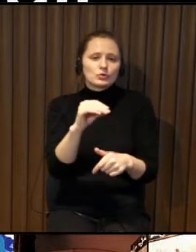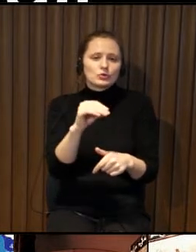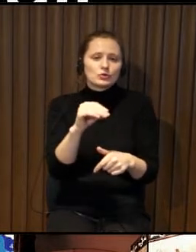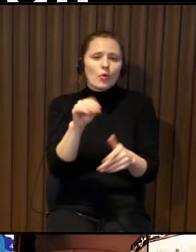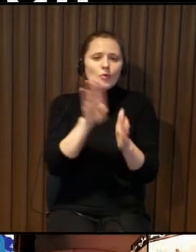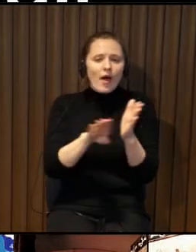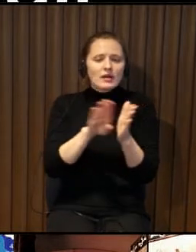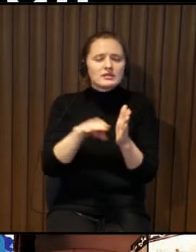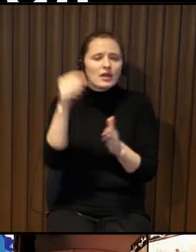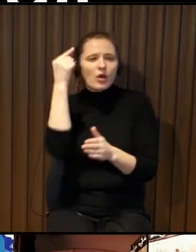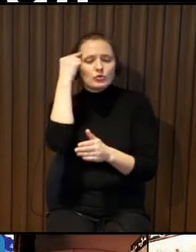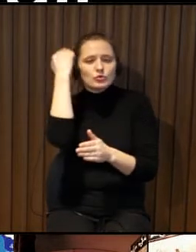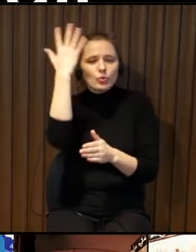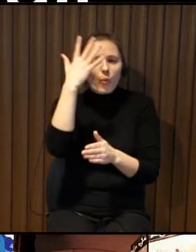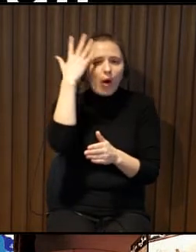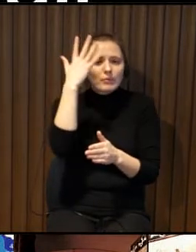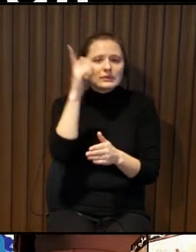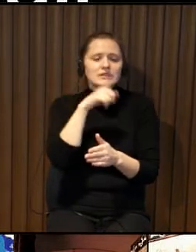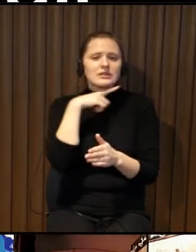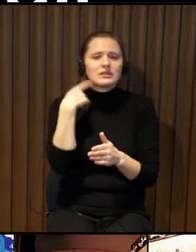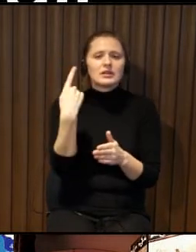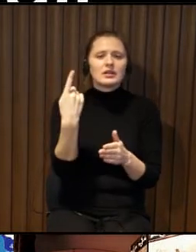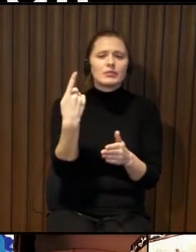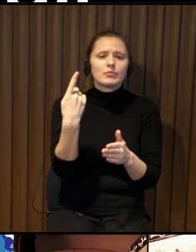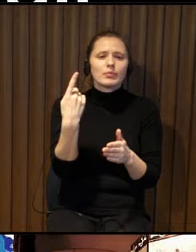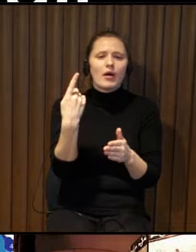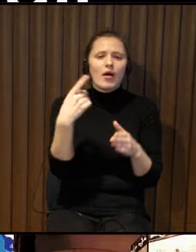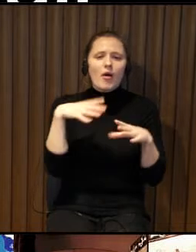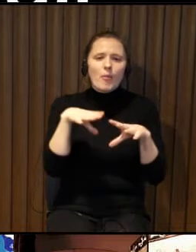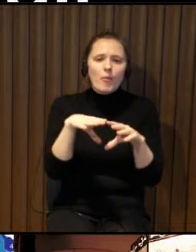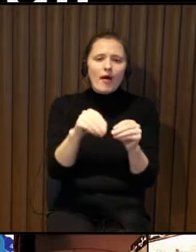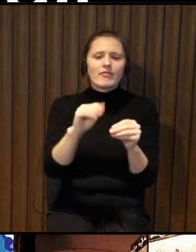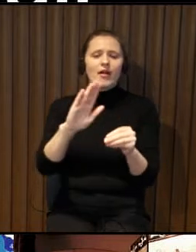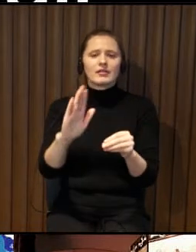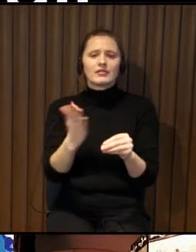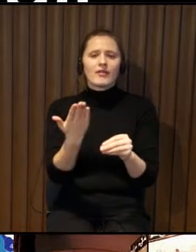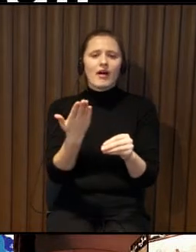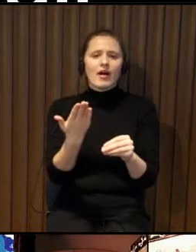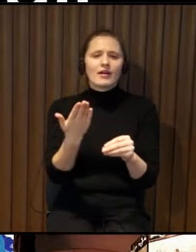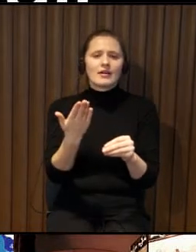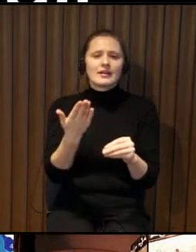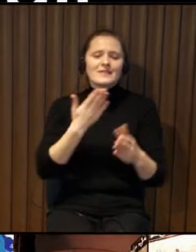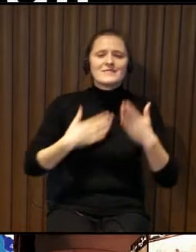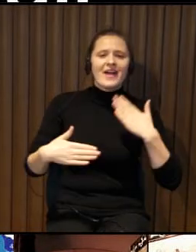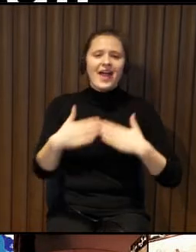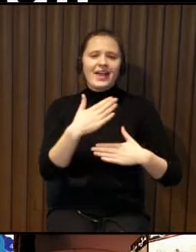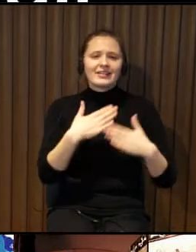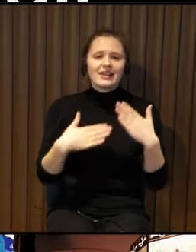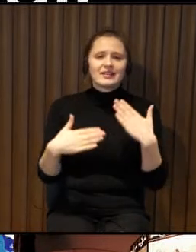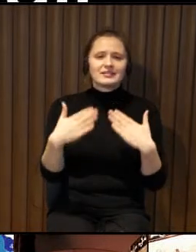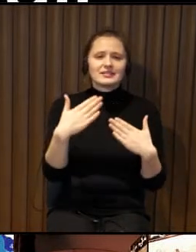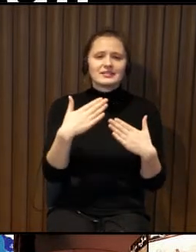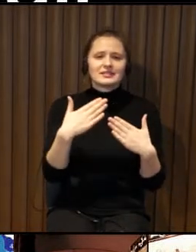reduce diversity, deny complexity, and reward and optimize the values of popularity and monetary